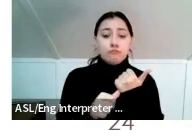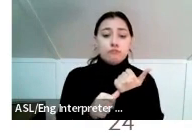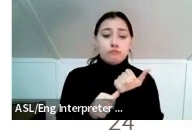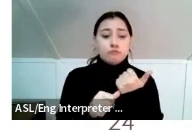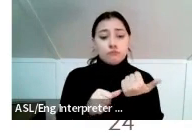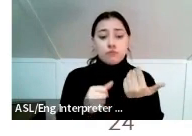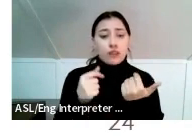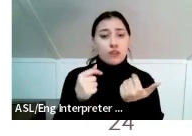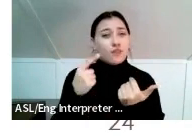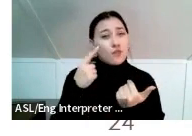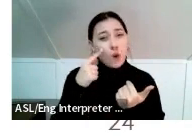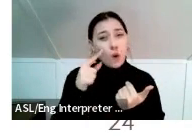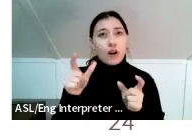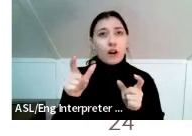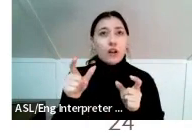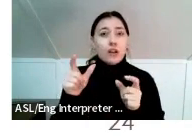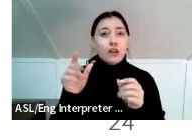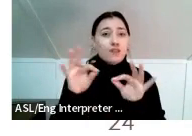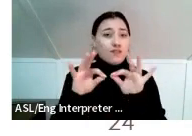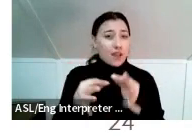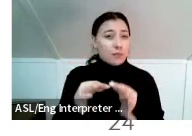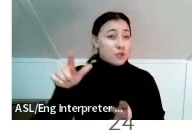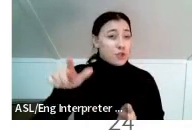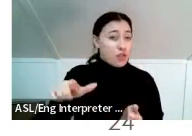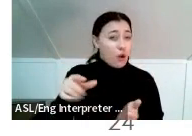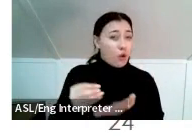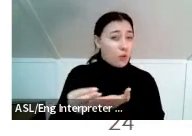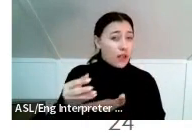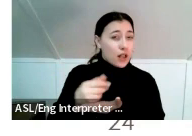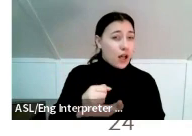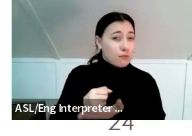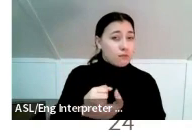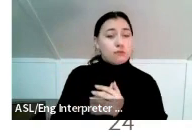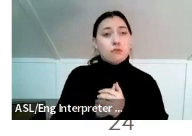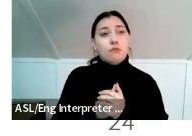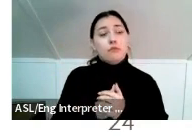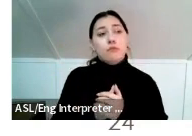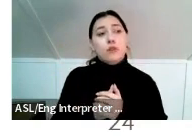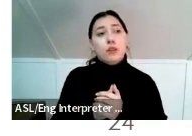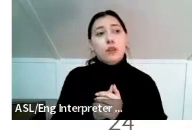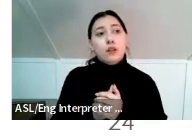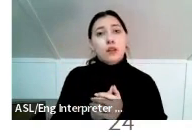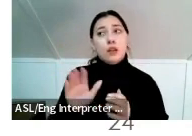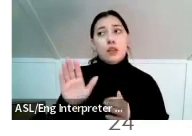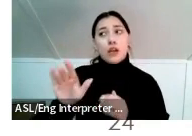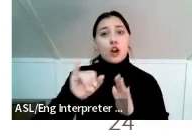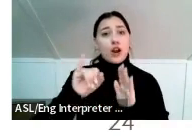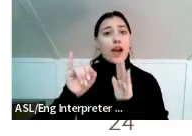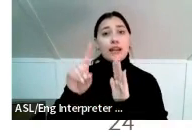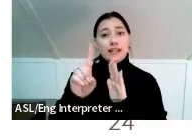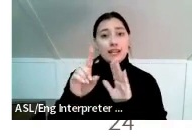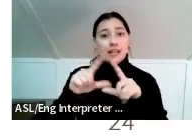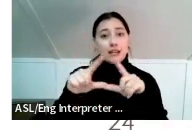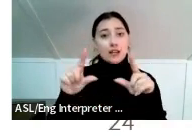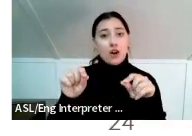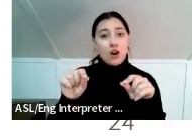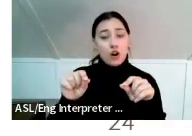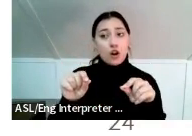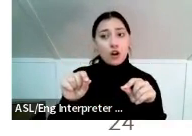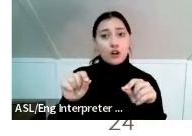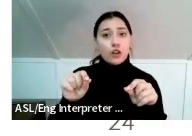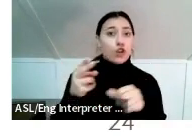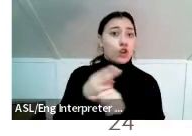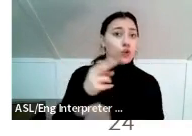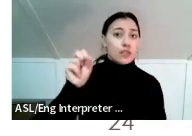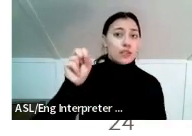families with low income, where their identification card through the SNAP